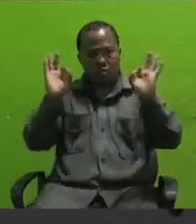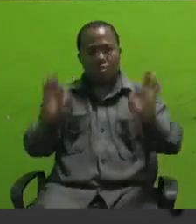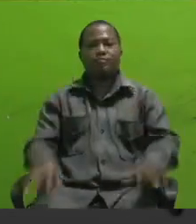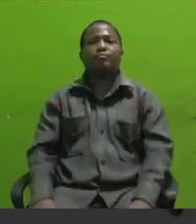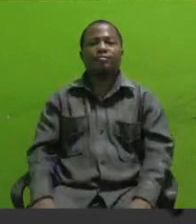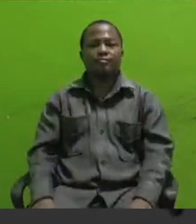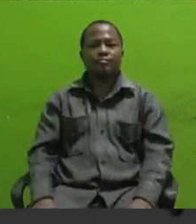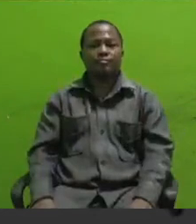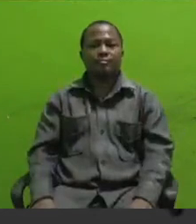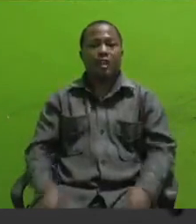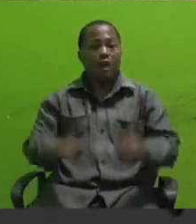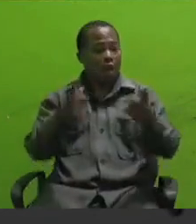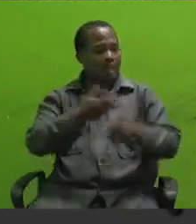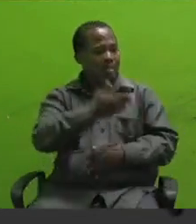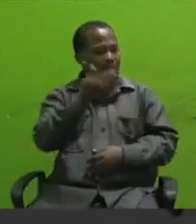Good.